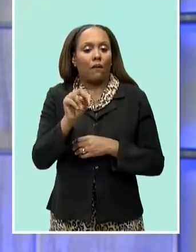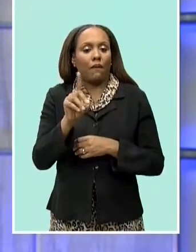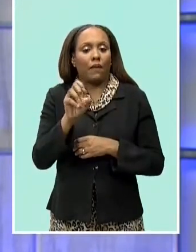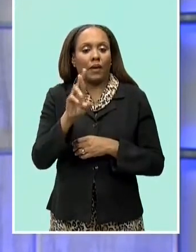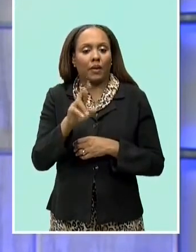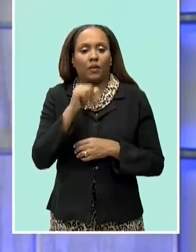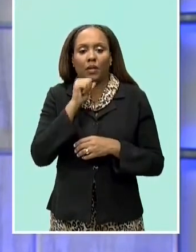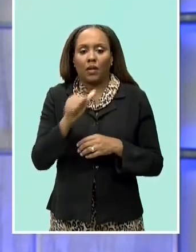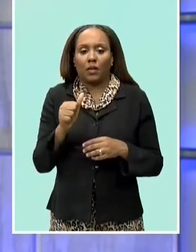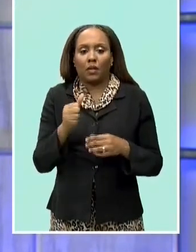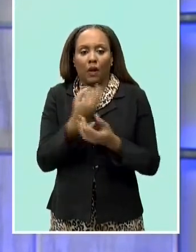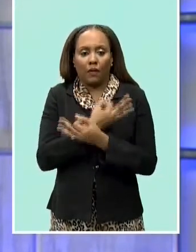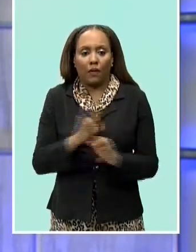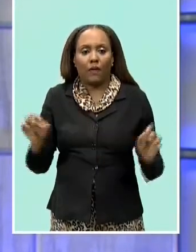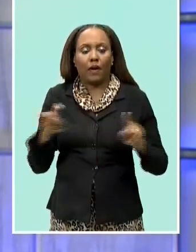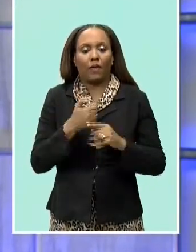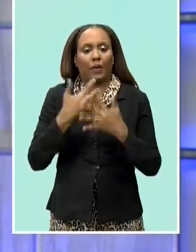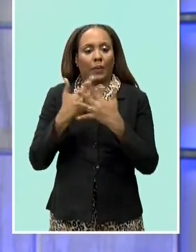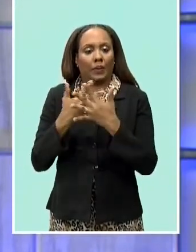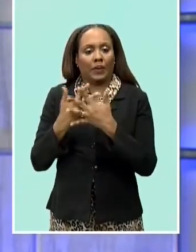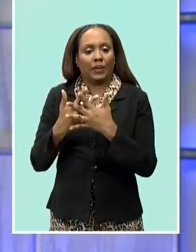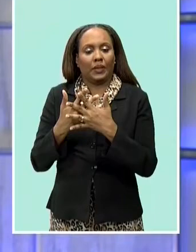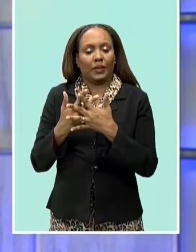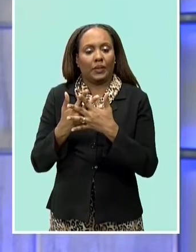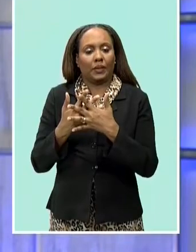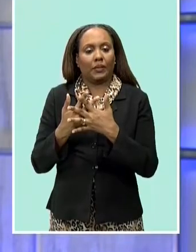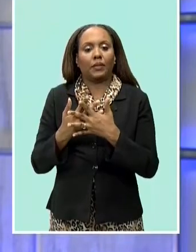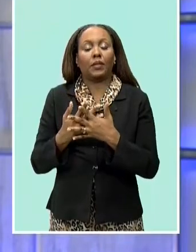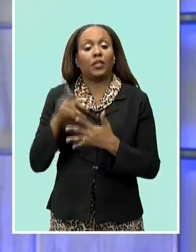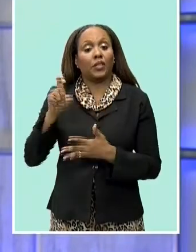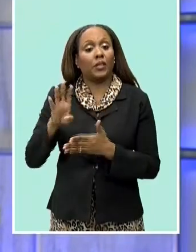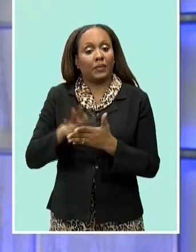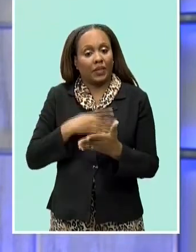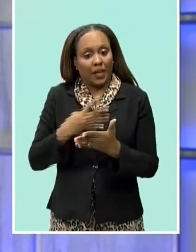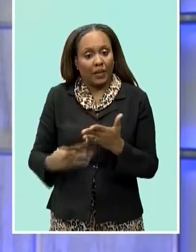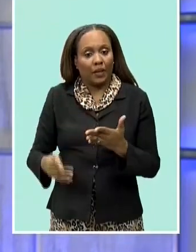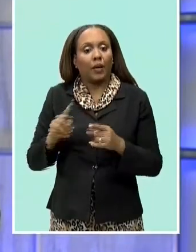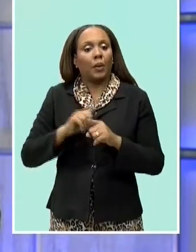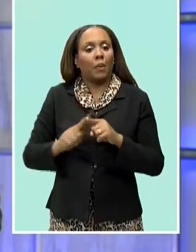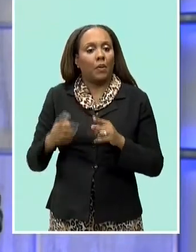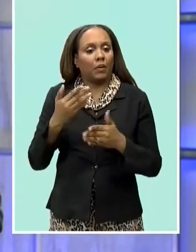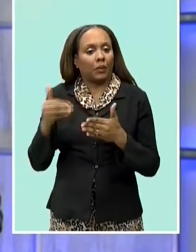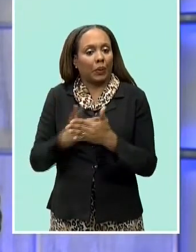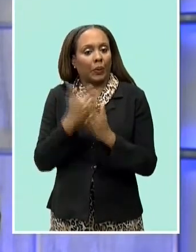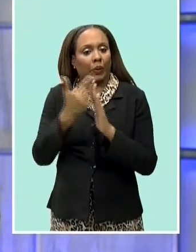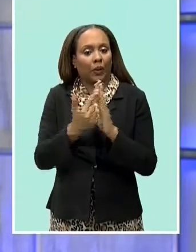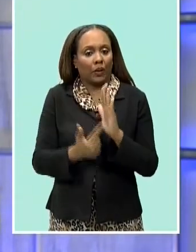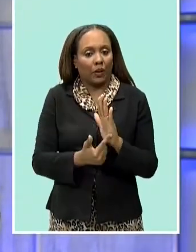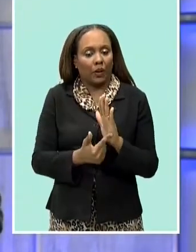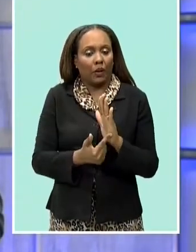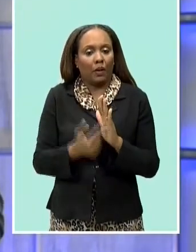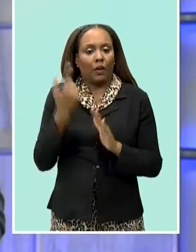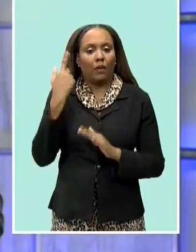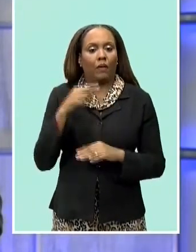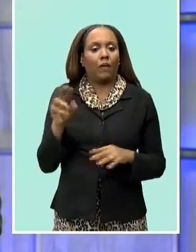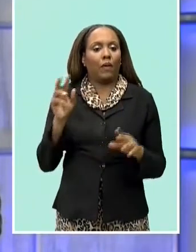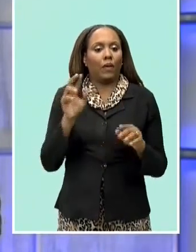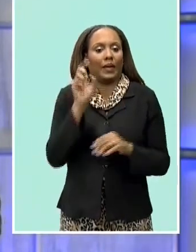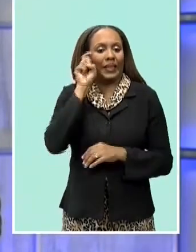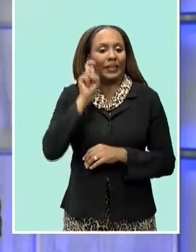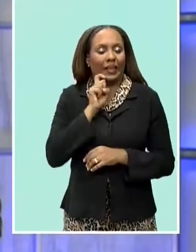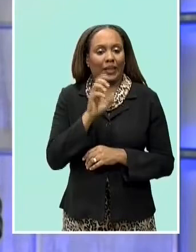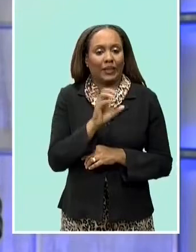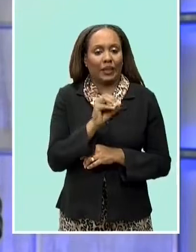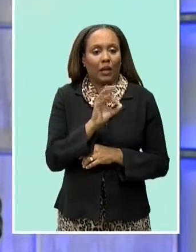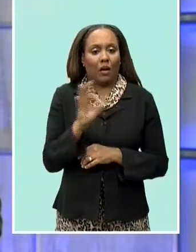from prison as scheduled. The territory's Attorney General says updated legislation regarding the handling of sex offenders, despite